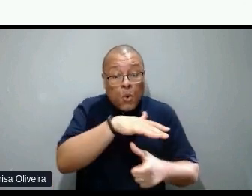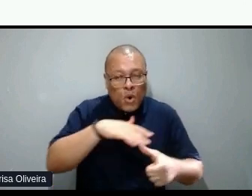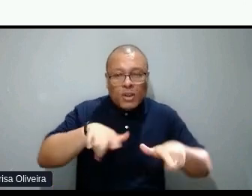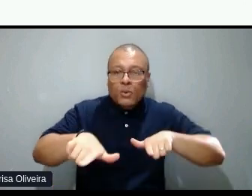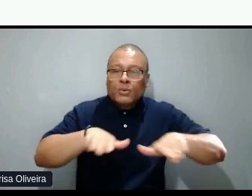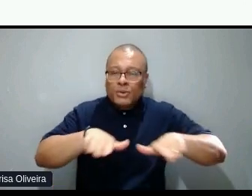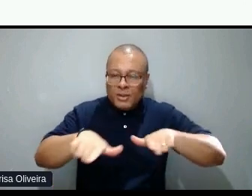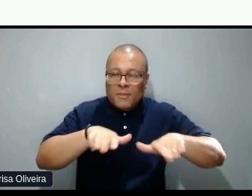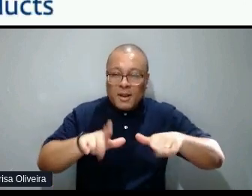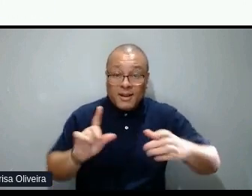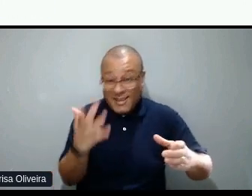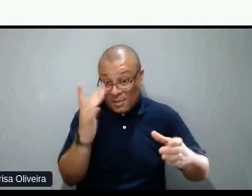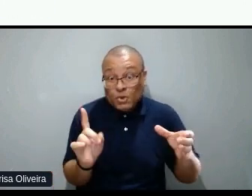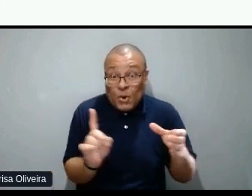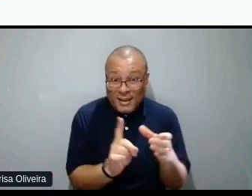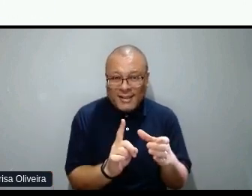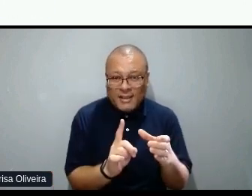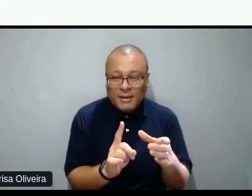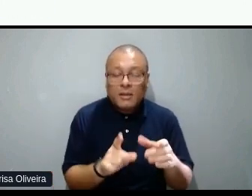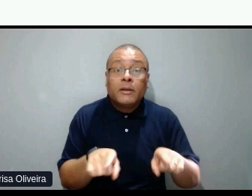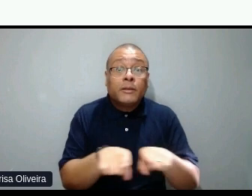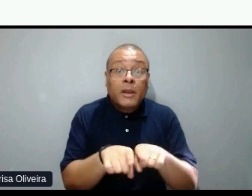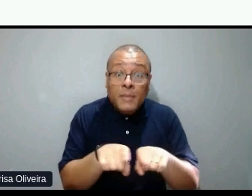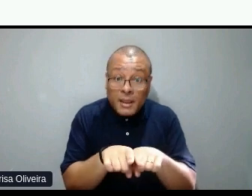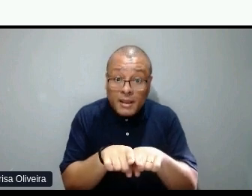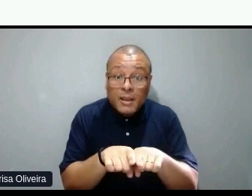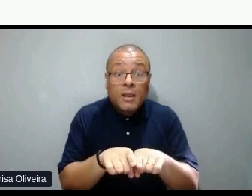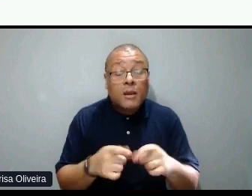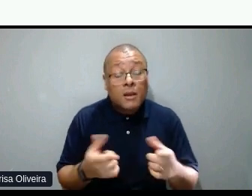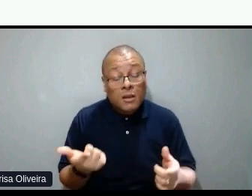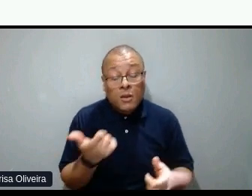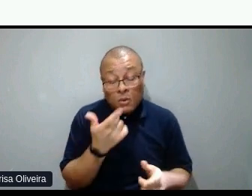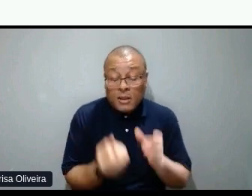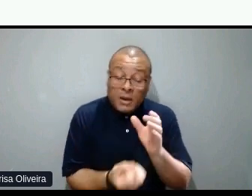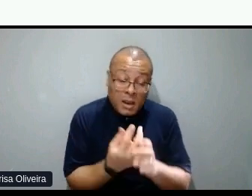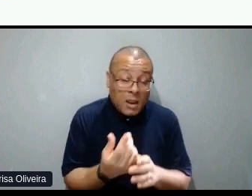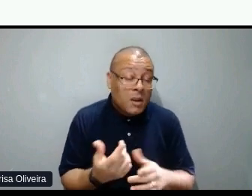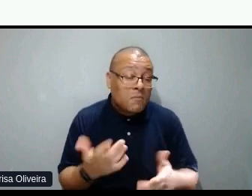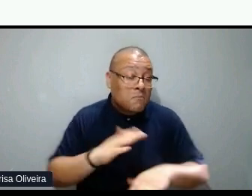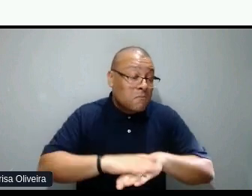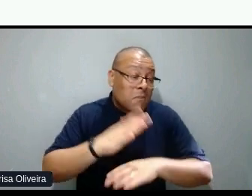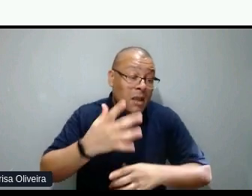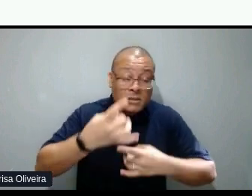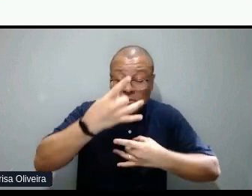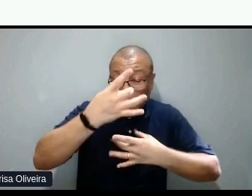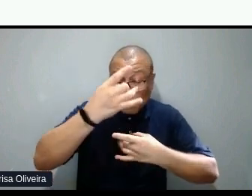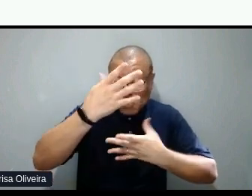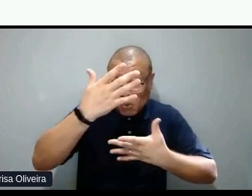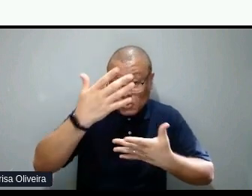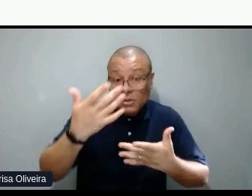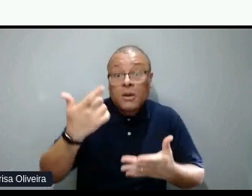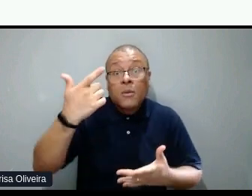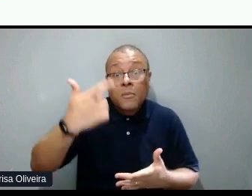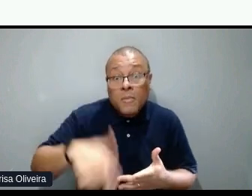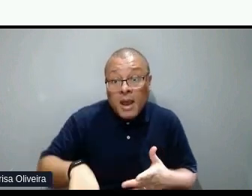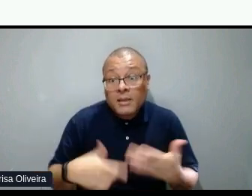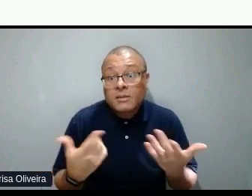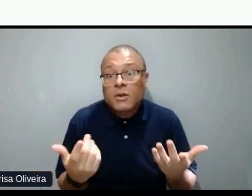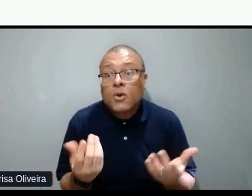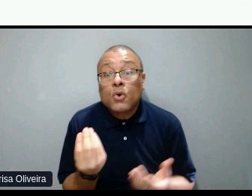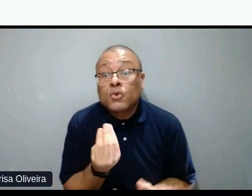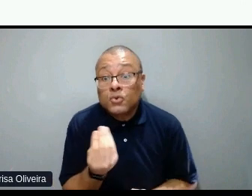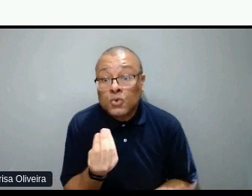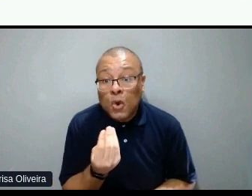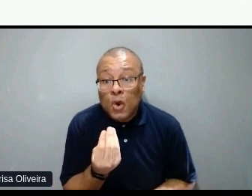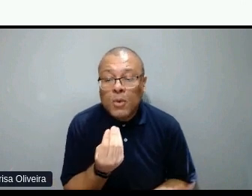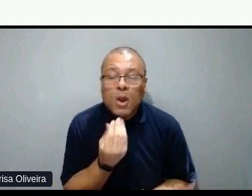diverse people, and it creates better products, like I said. We see this in not just when it comes to the